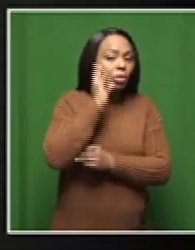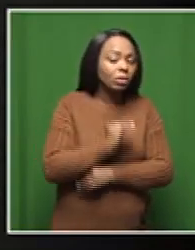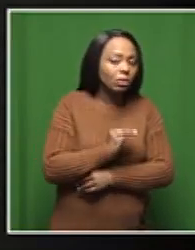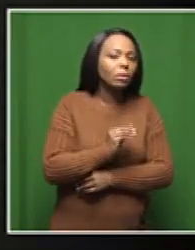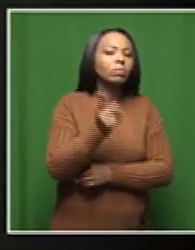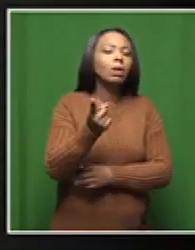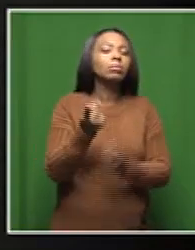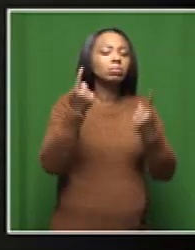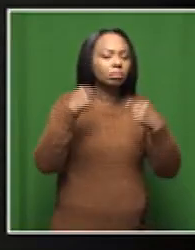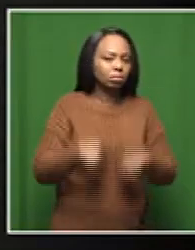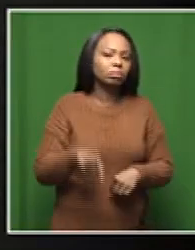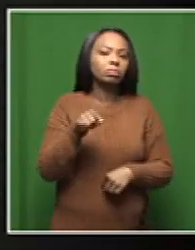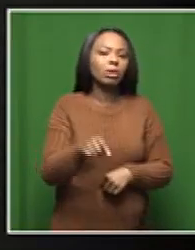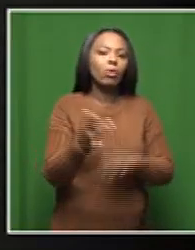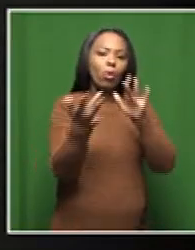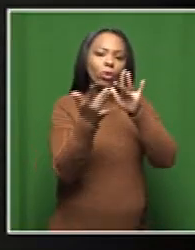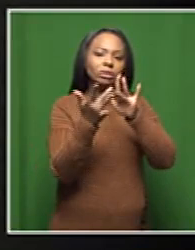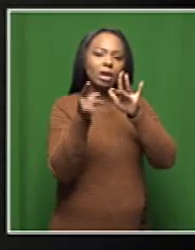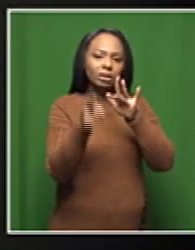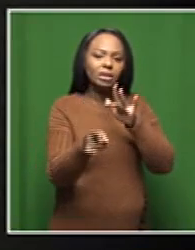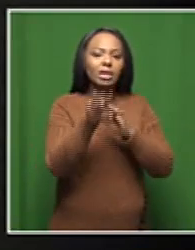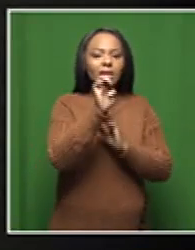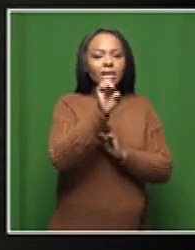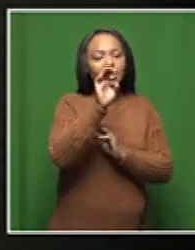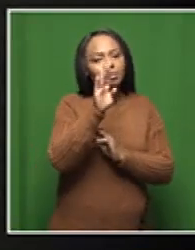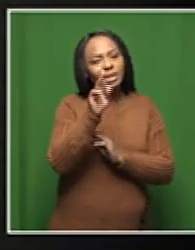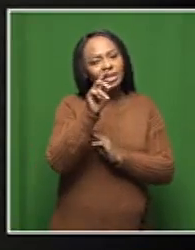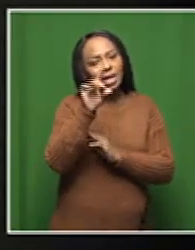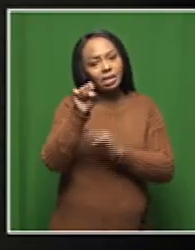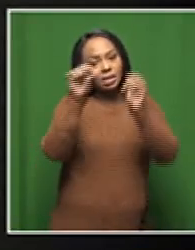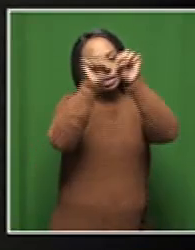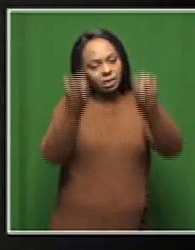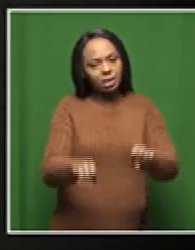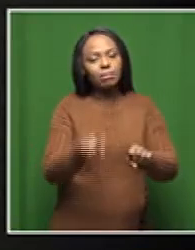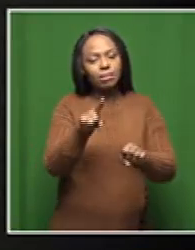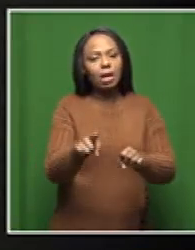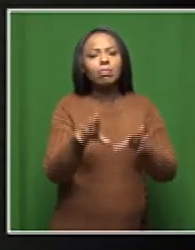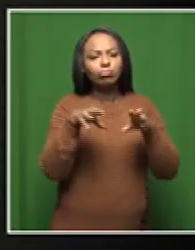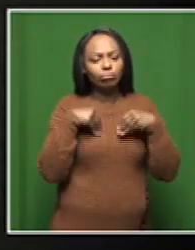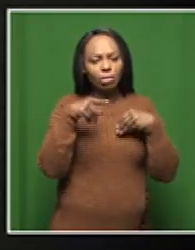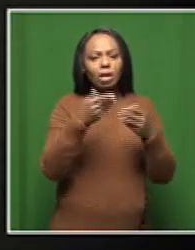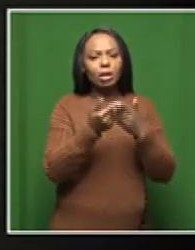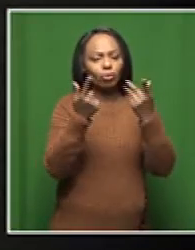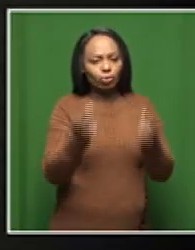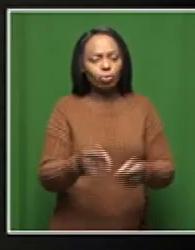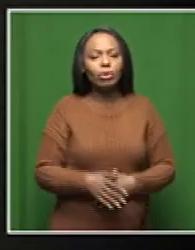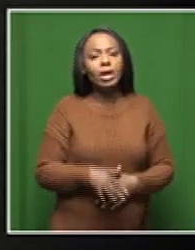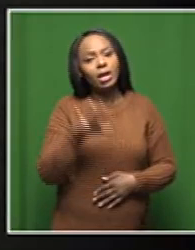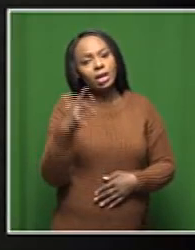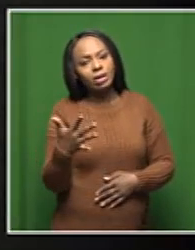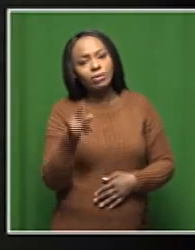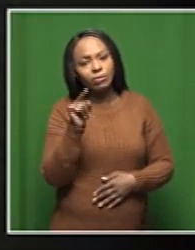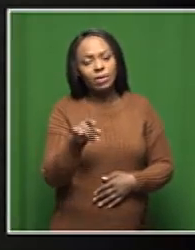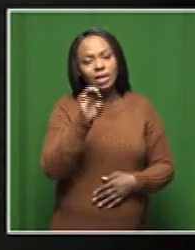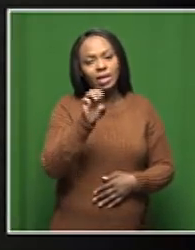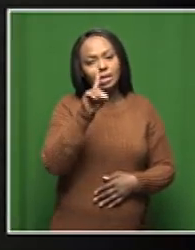to contact them. The EVDS allows us that kind of a mechanism to do that. Now, if you want to register on the EVDS, well,